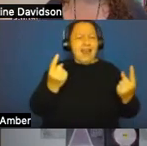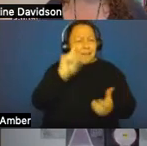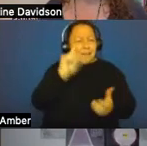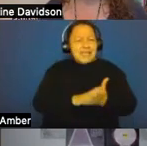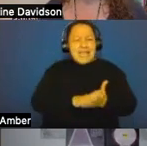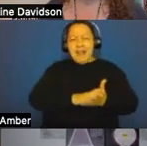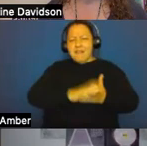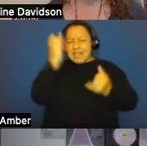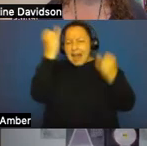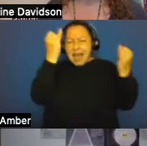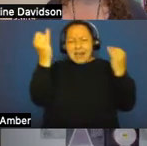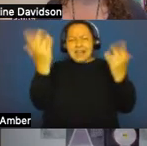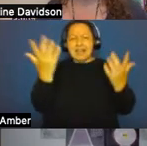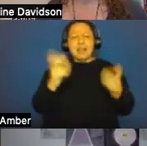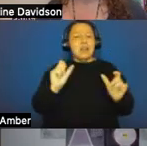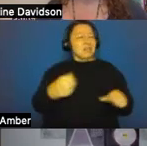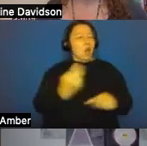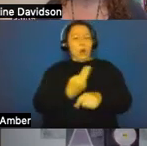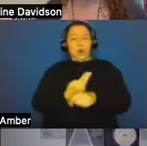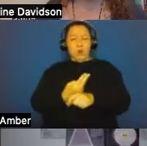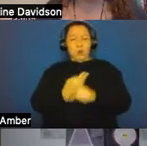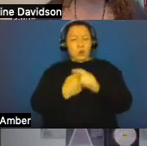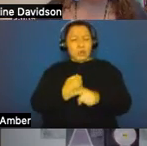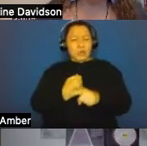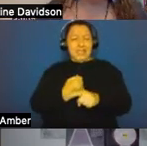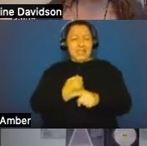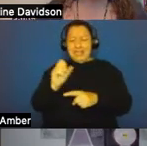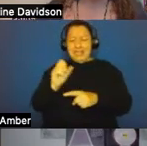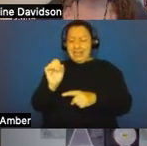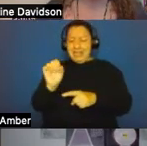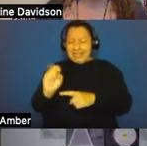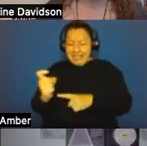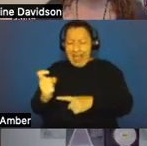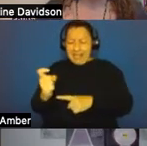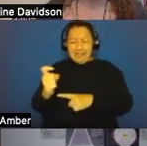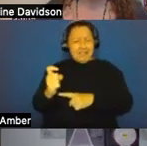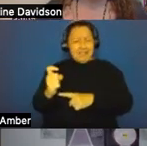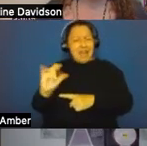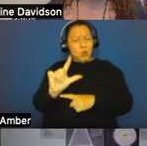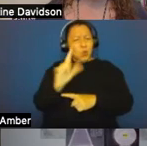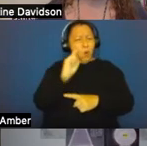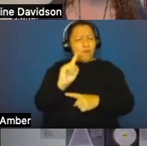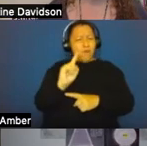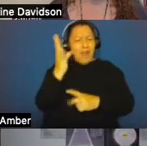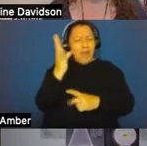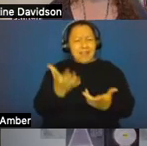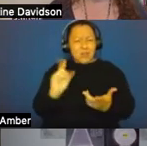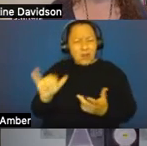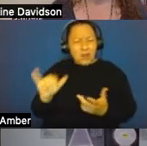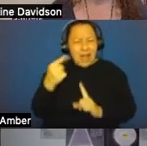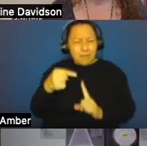the act of sex as violence, as a tool of violence? Where does that come from? Right? We'll be digging into that a little